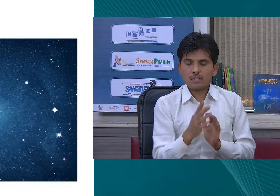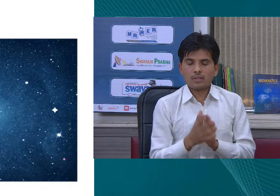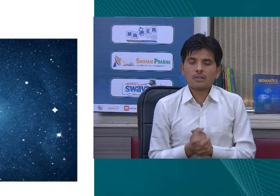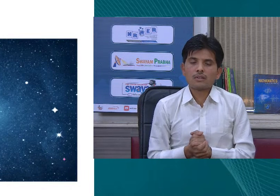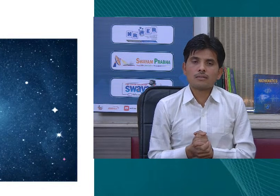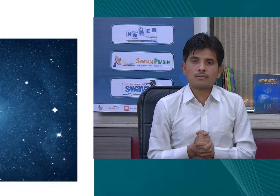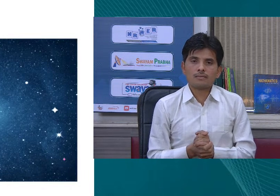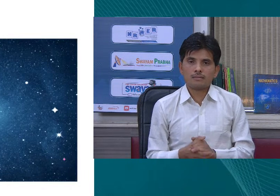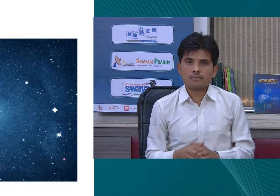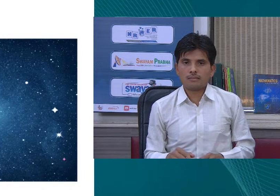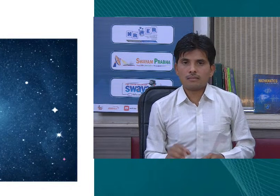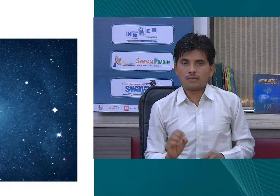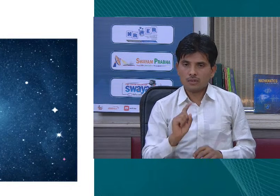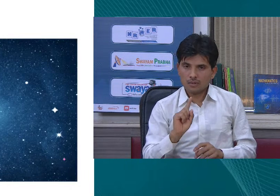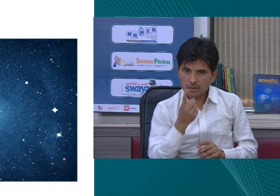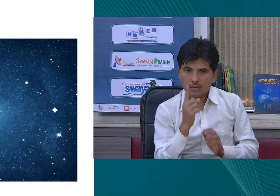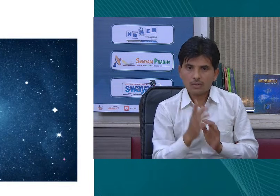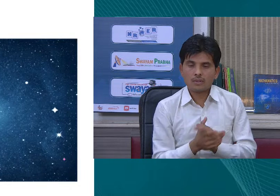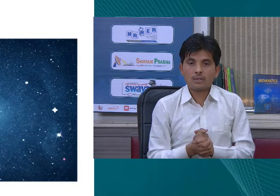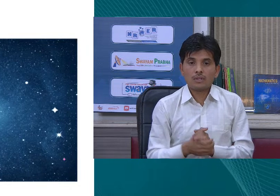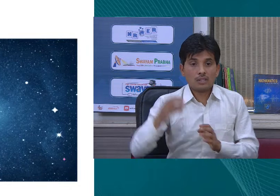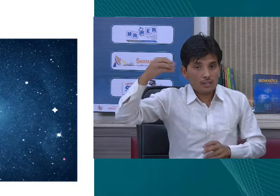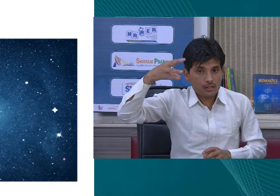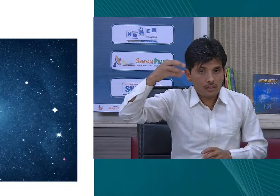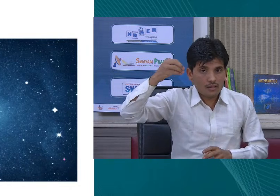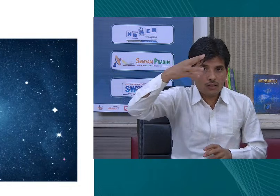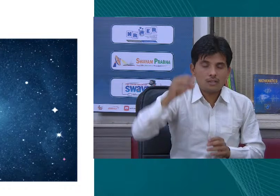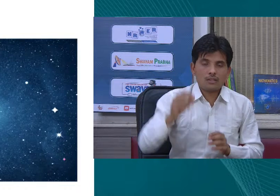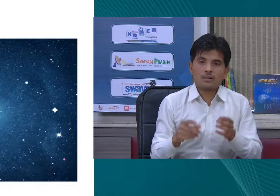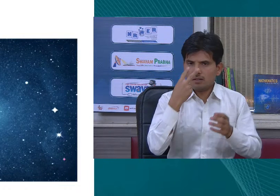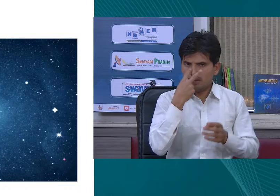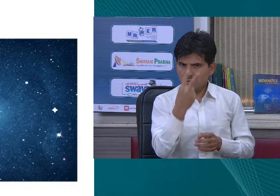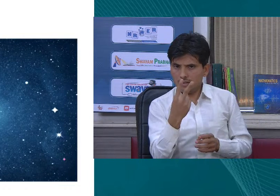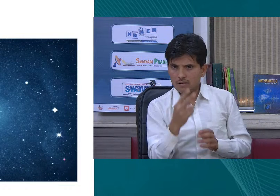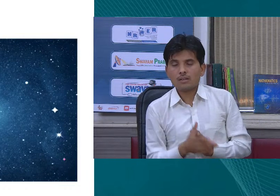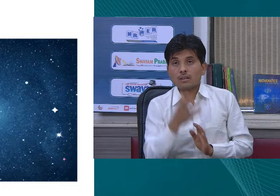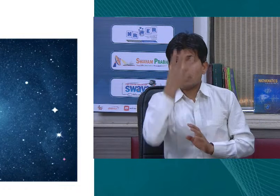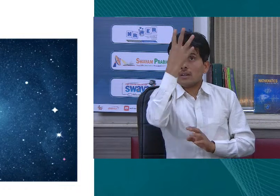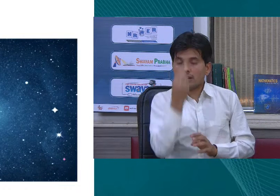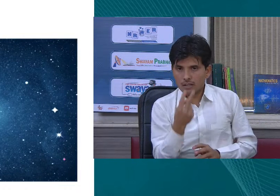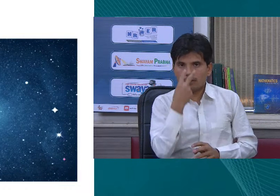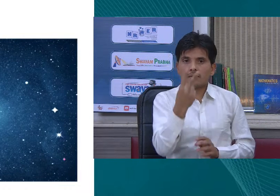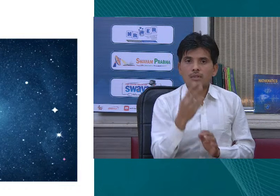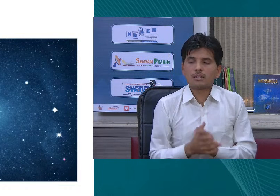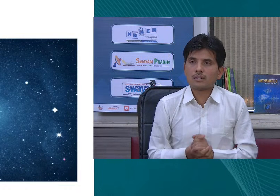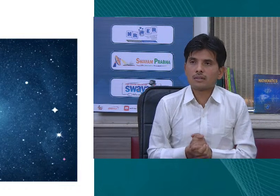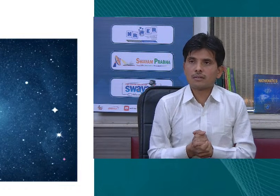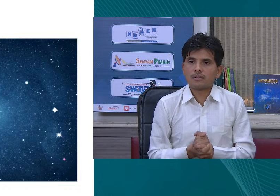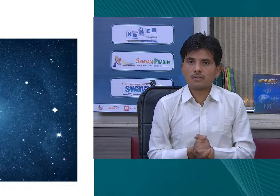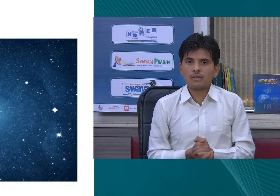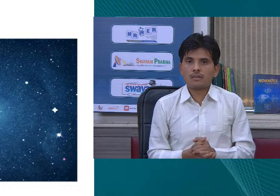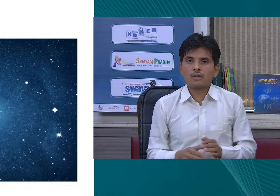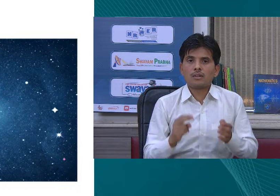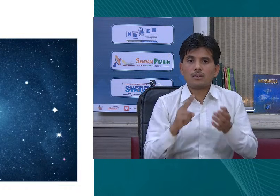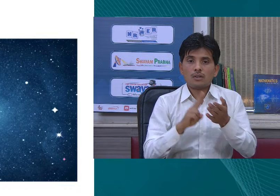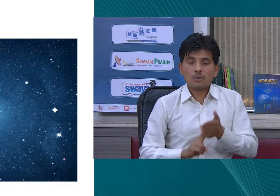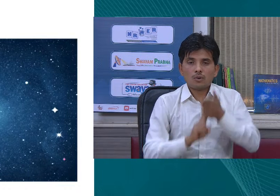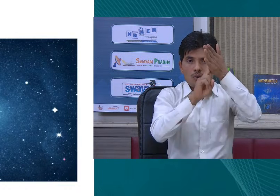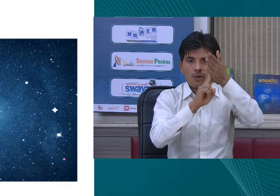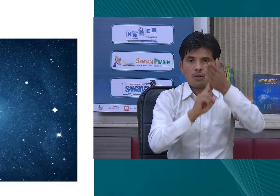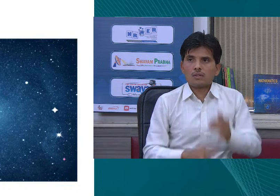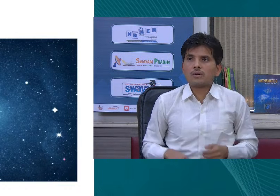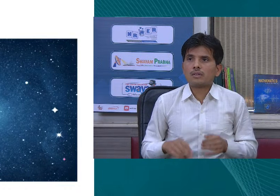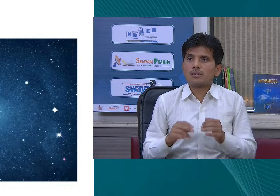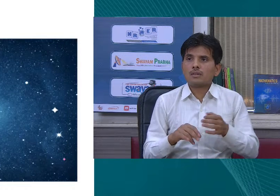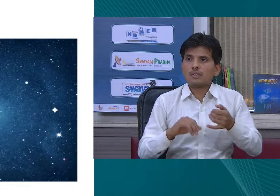direction. So the brightest star that you see in the night sky is the North Star